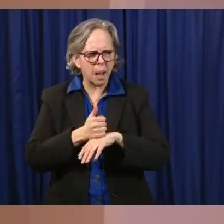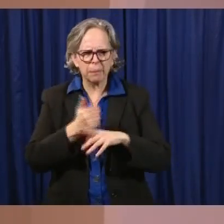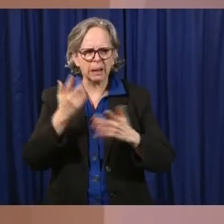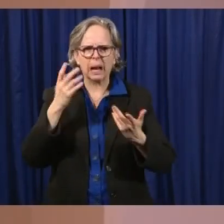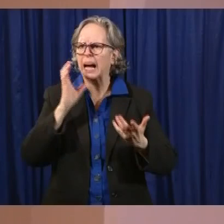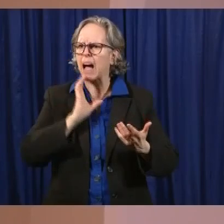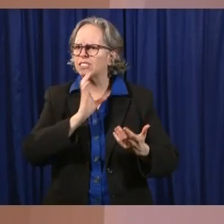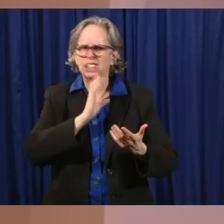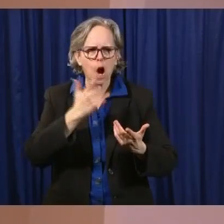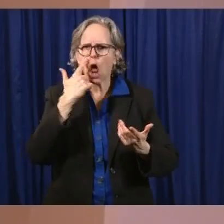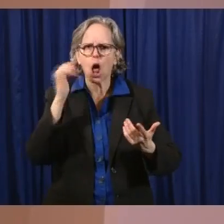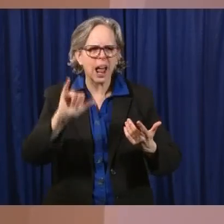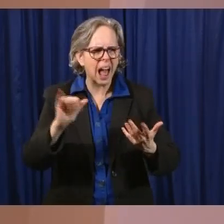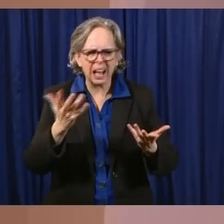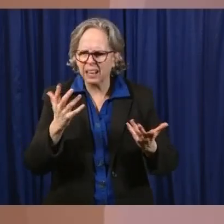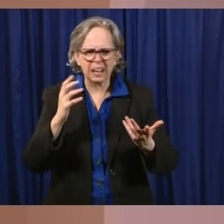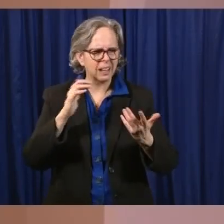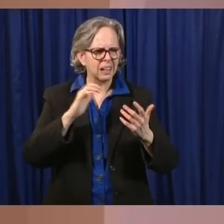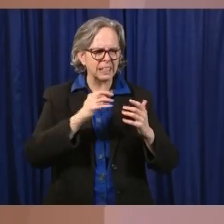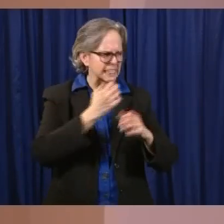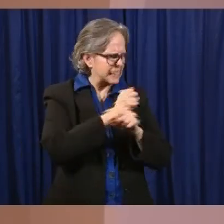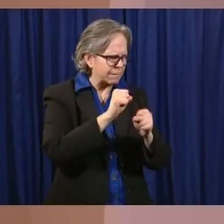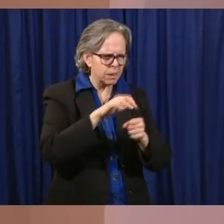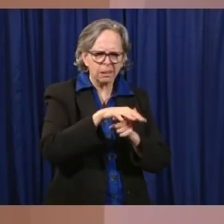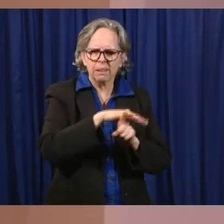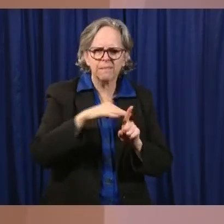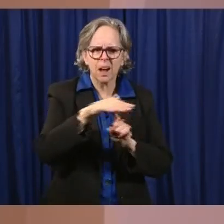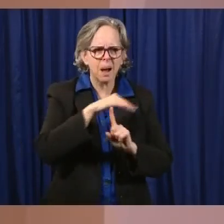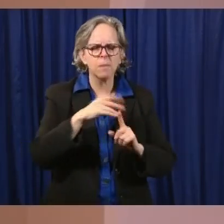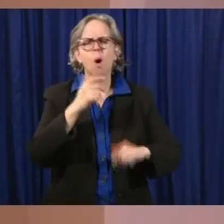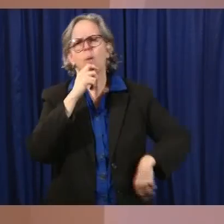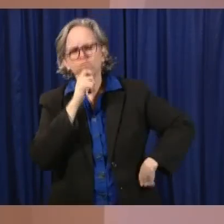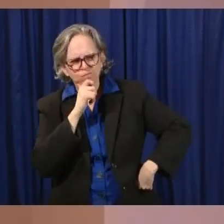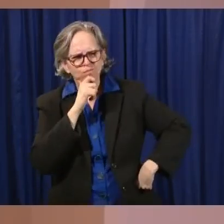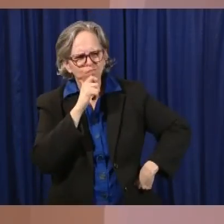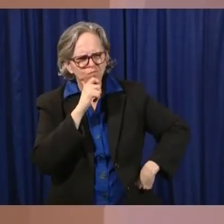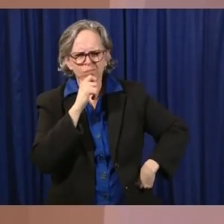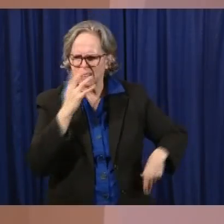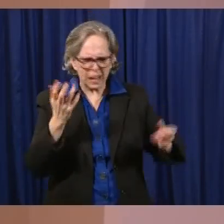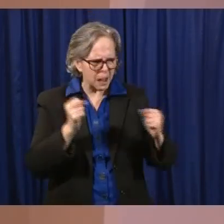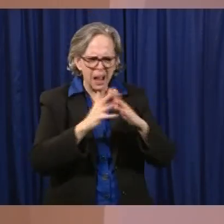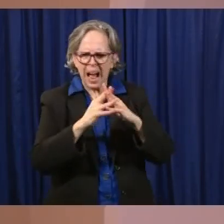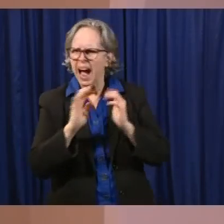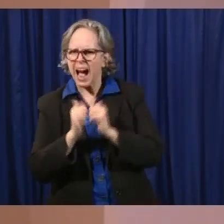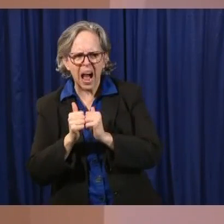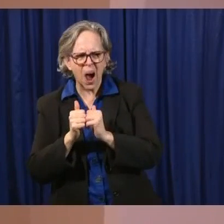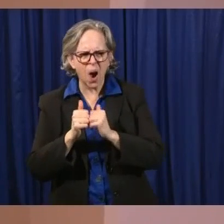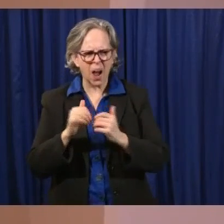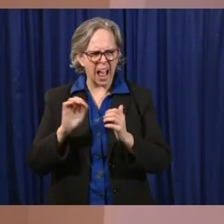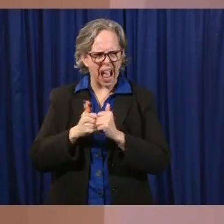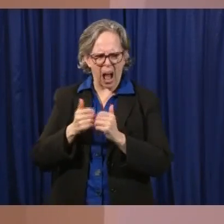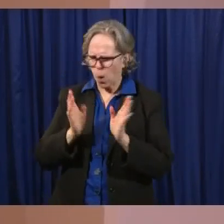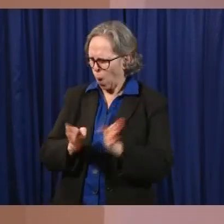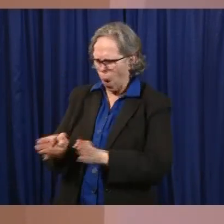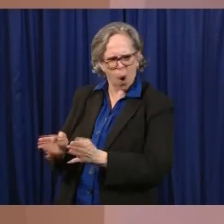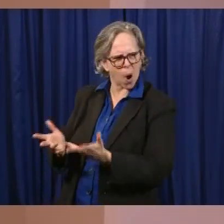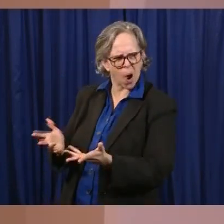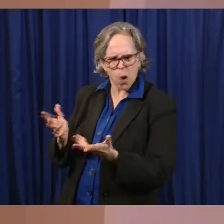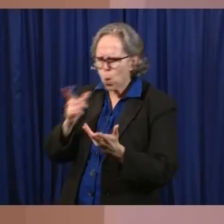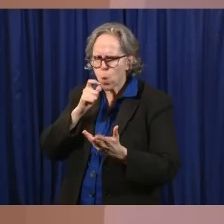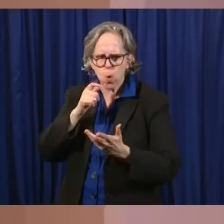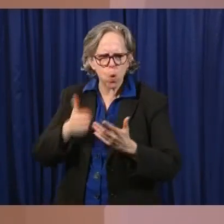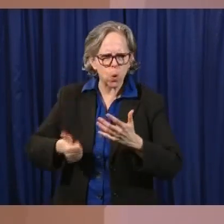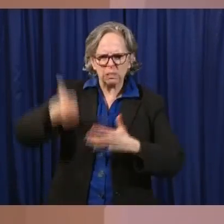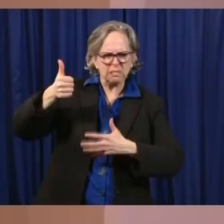to do this. They're talking about how to implement it, how to put, you know, organize, to have a person in charge who's doing